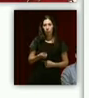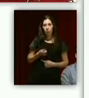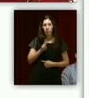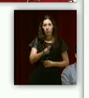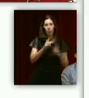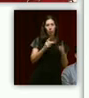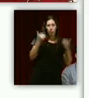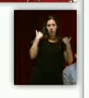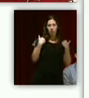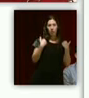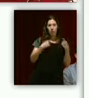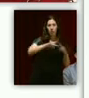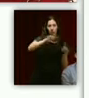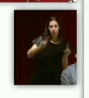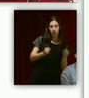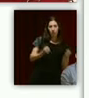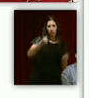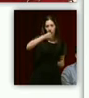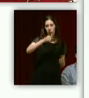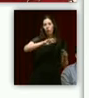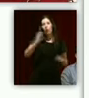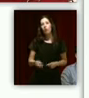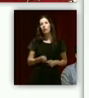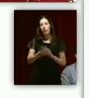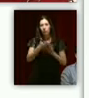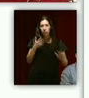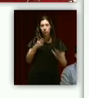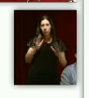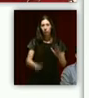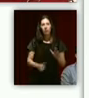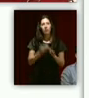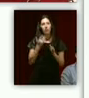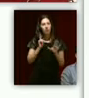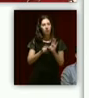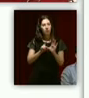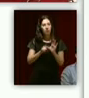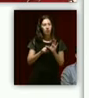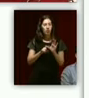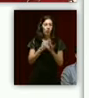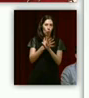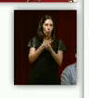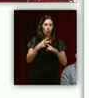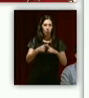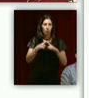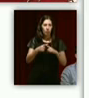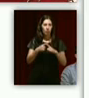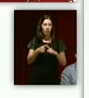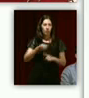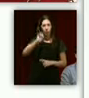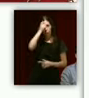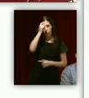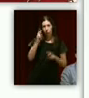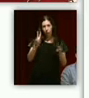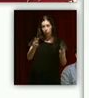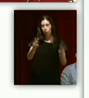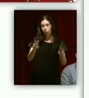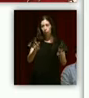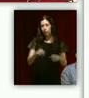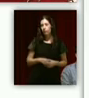2 people. Someone can control the speed and the other one can control the twists. So this introduces the